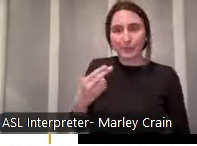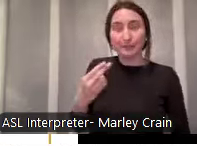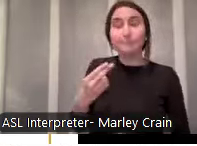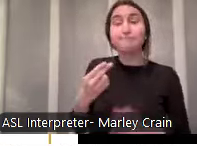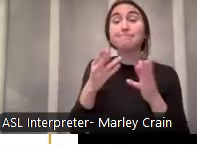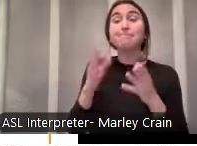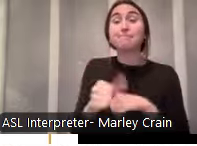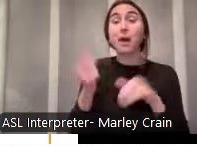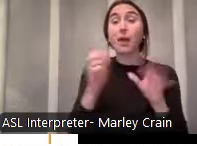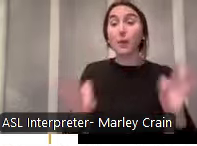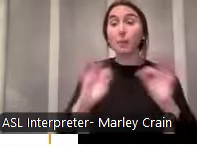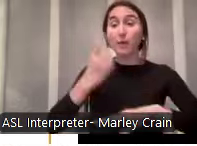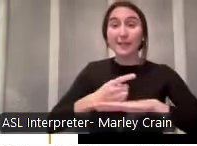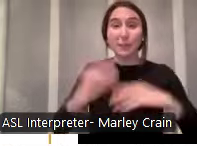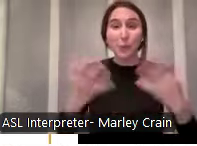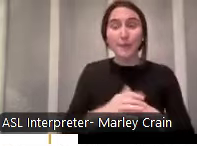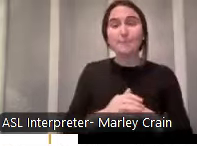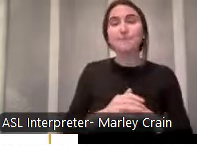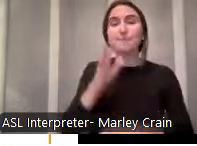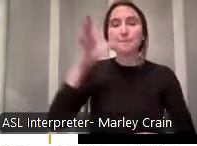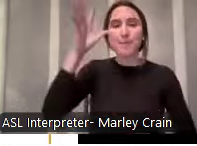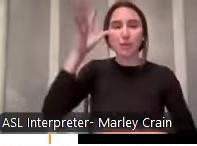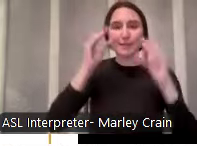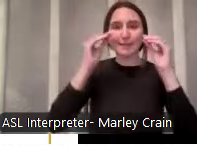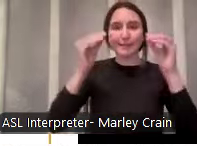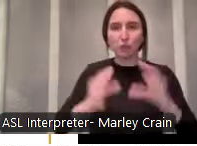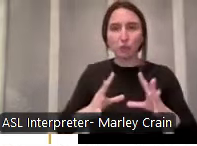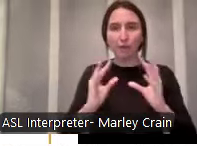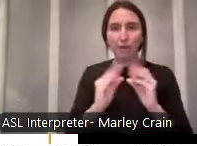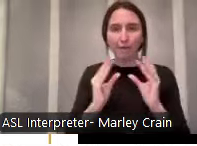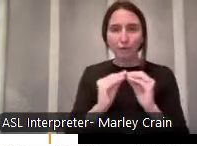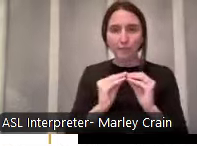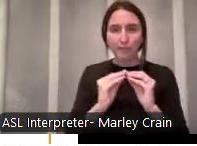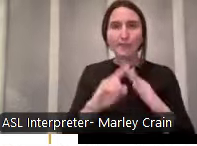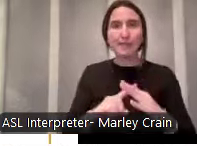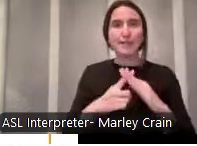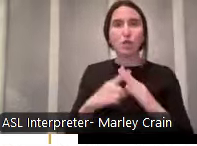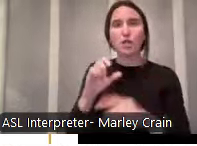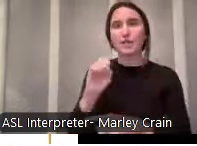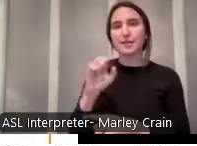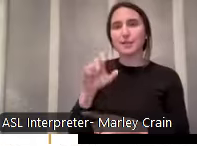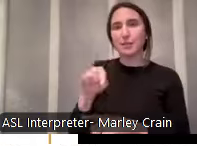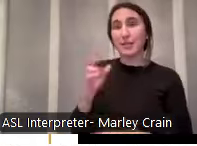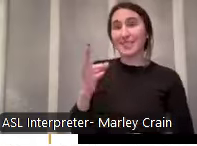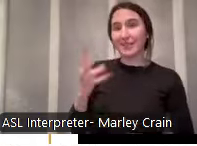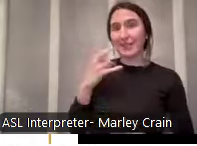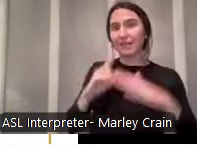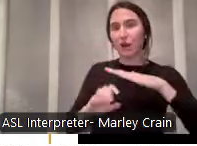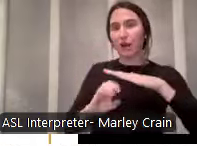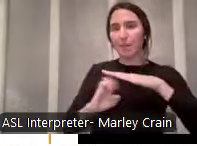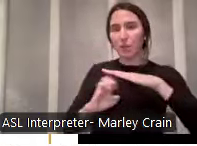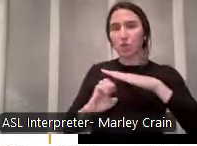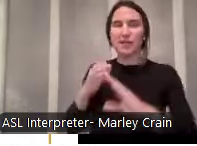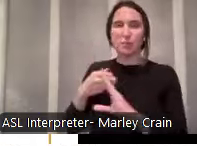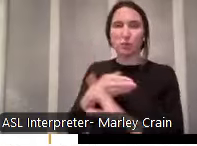They start September 17th for elementary and pre-K. September 18th for